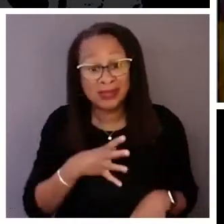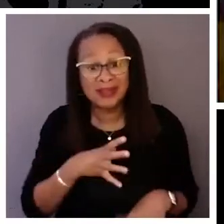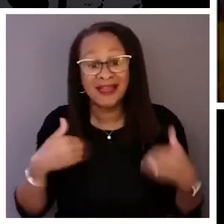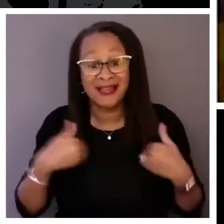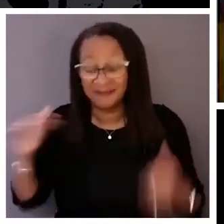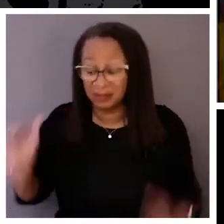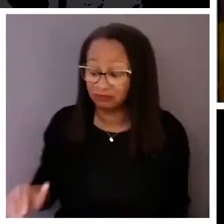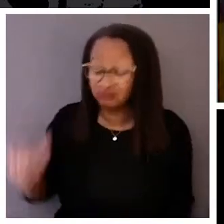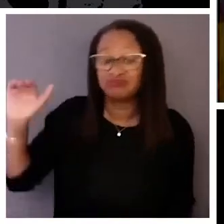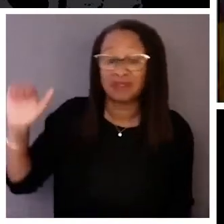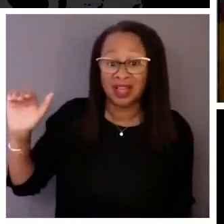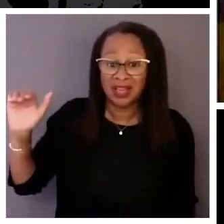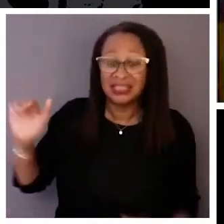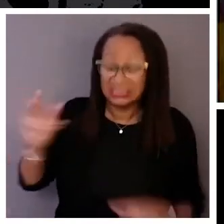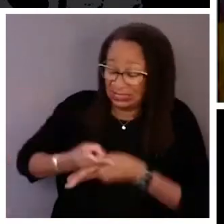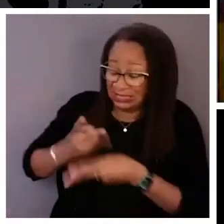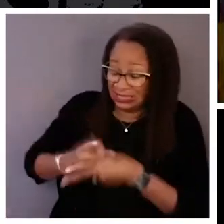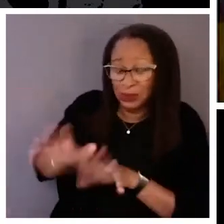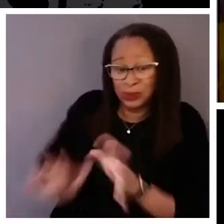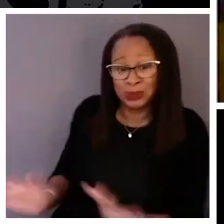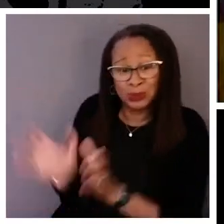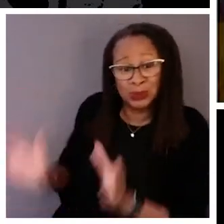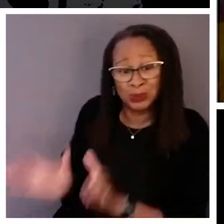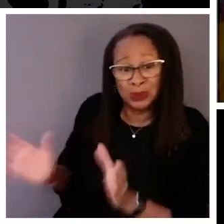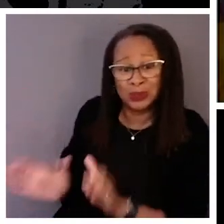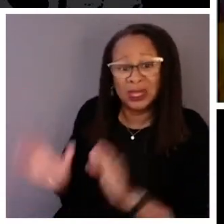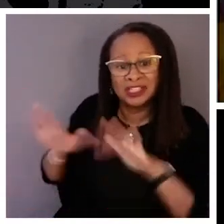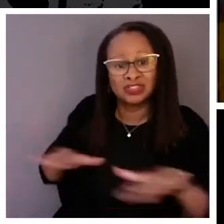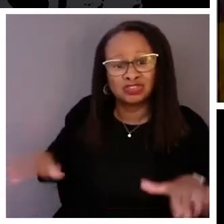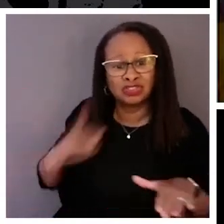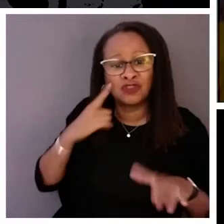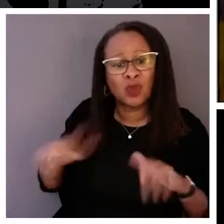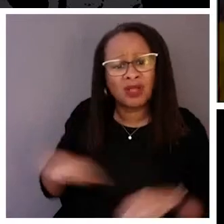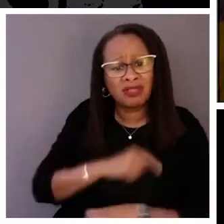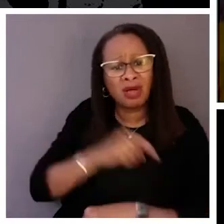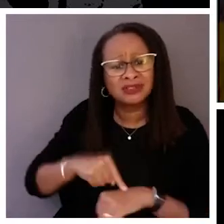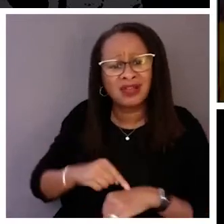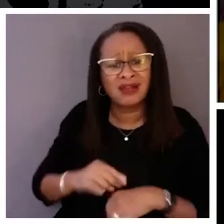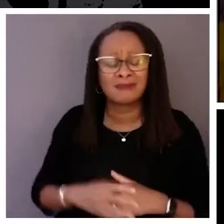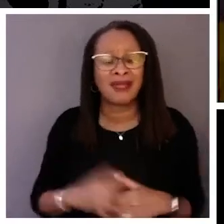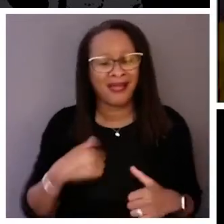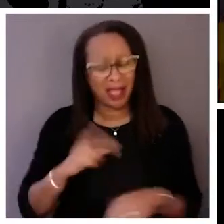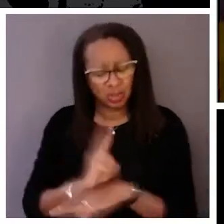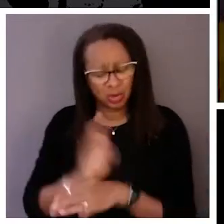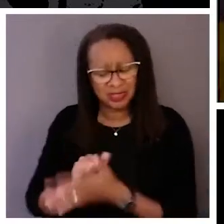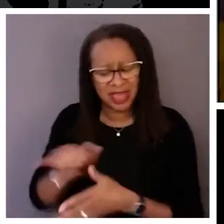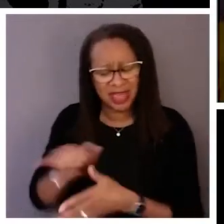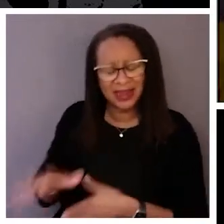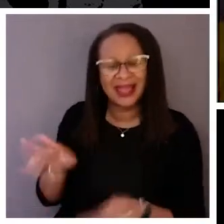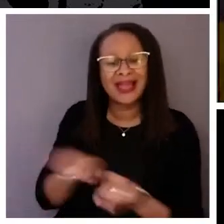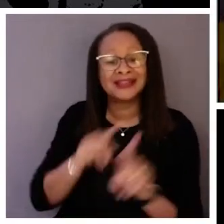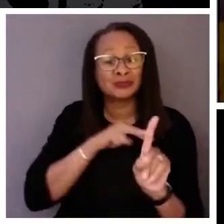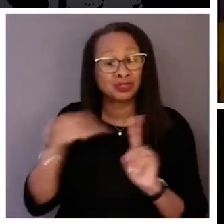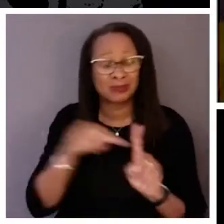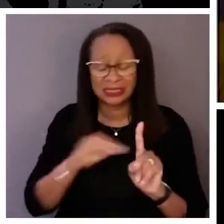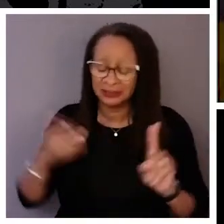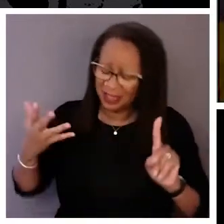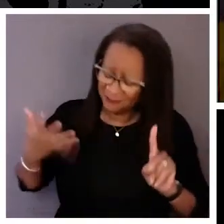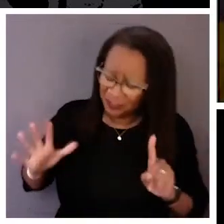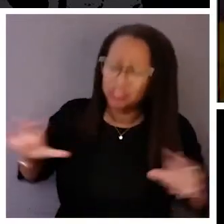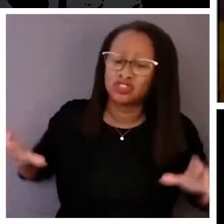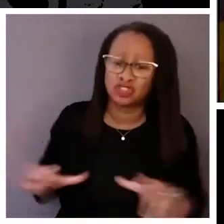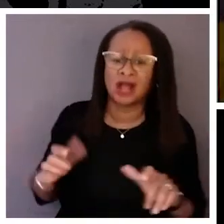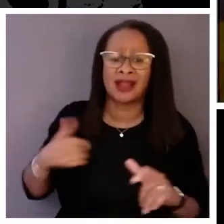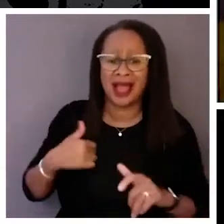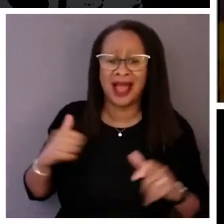women have been raising children for a very long time. And, I just use that as perspective a little bit,